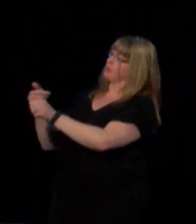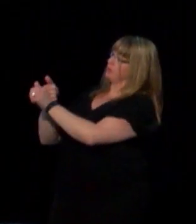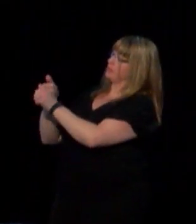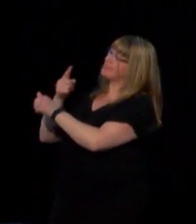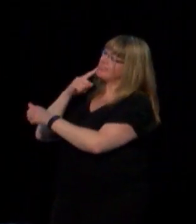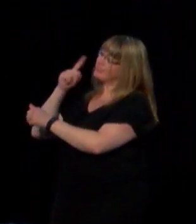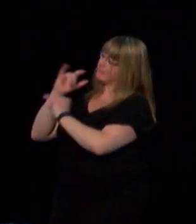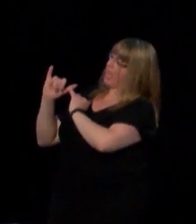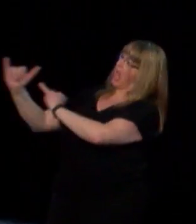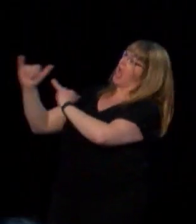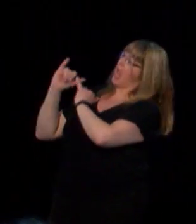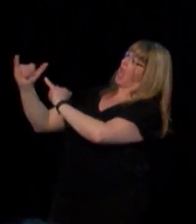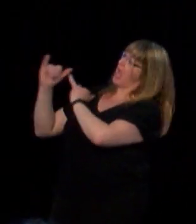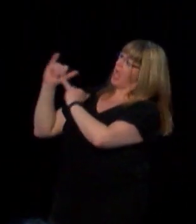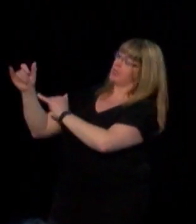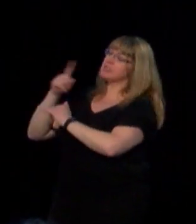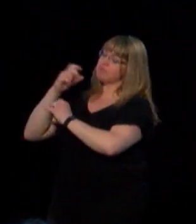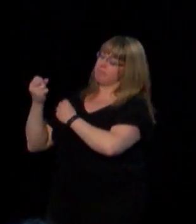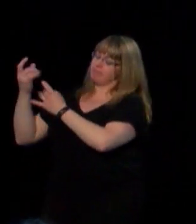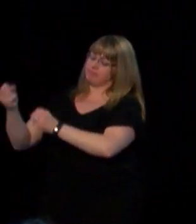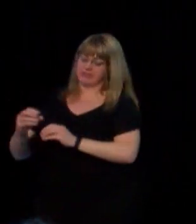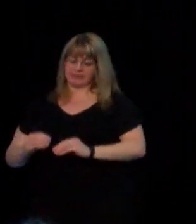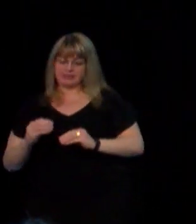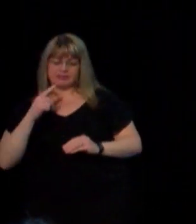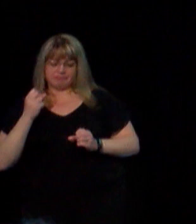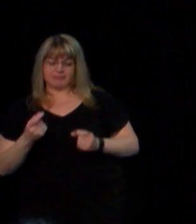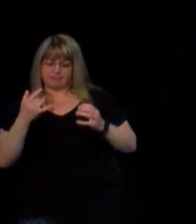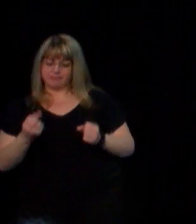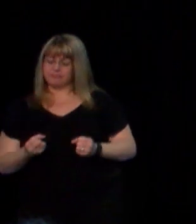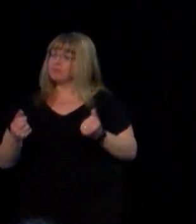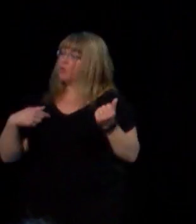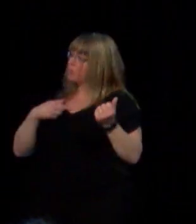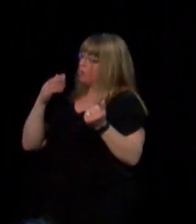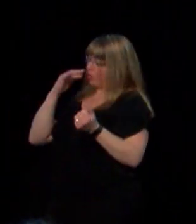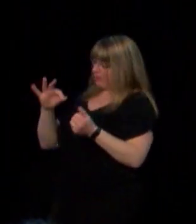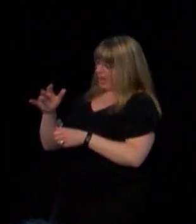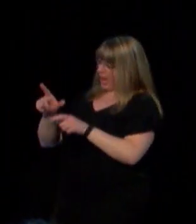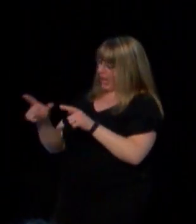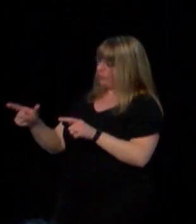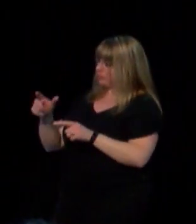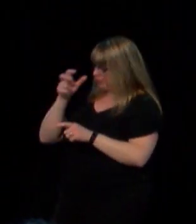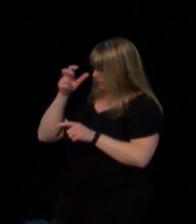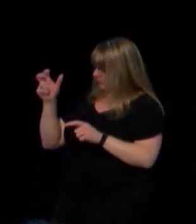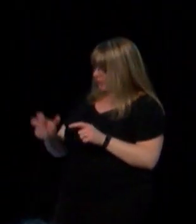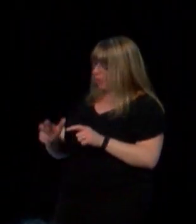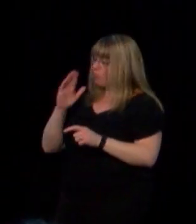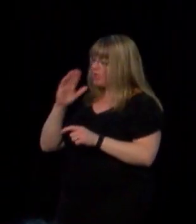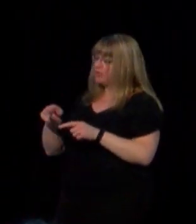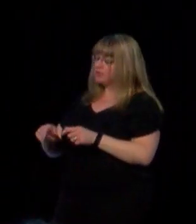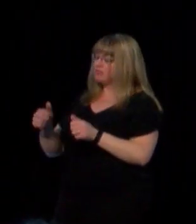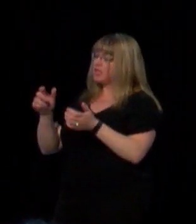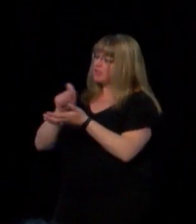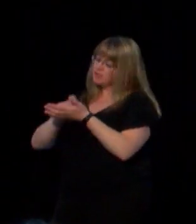authentically learn their language. We know that language deprivation contributes to illiteracy